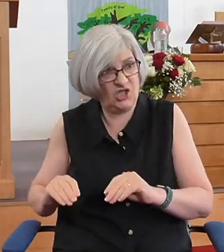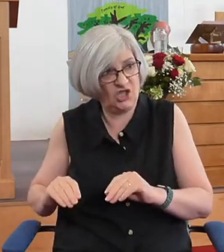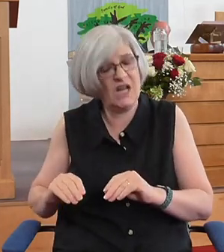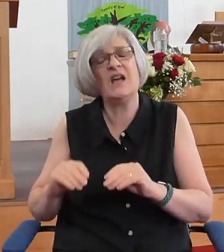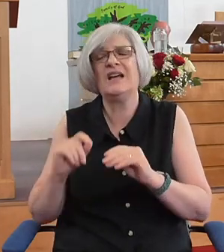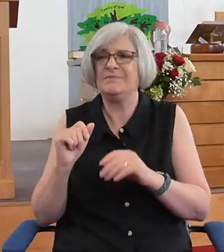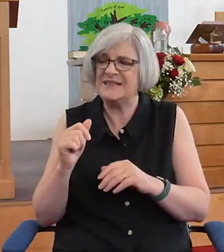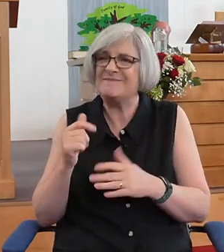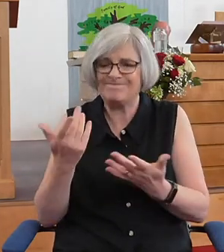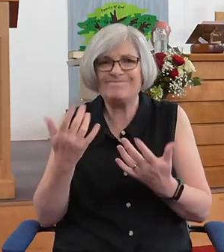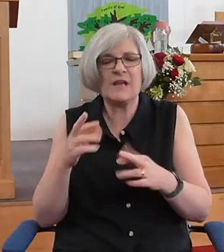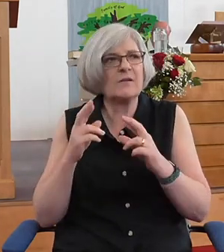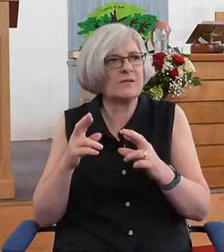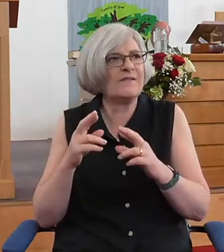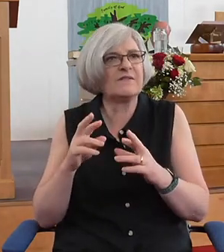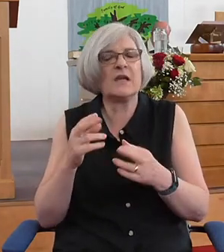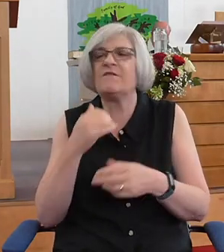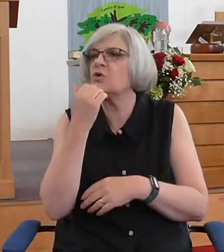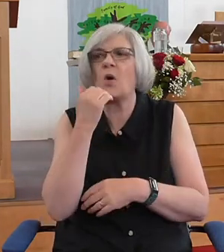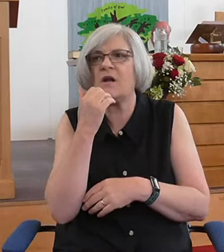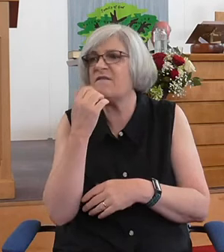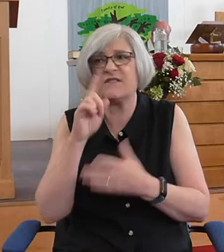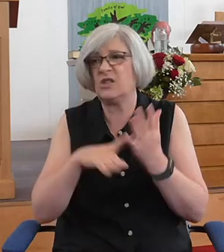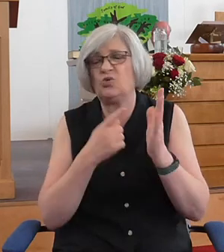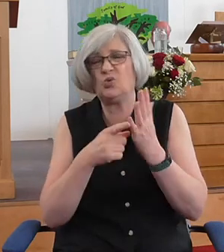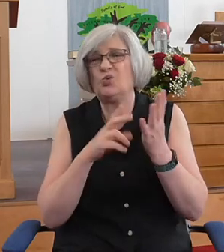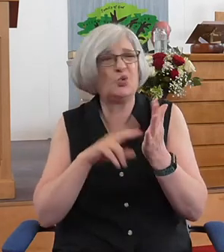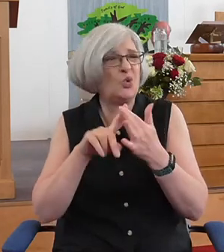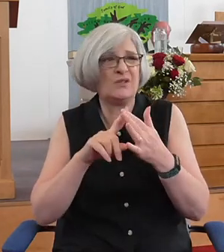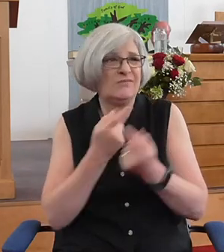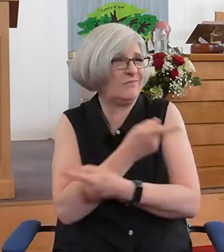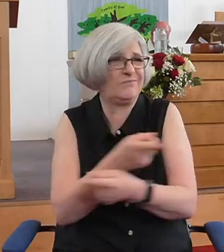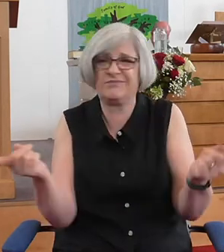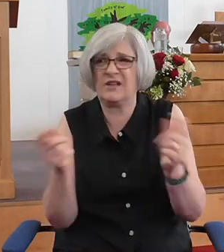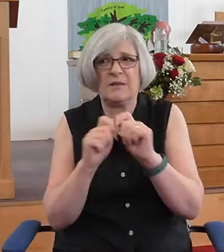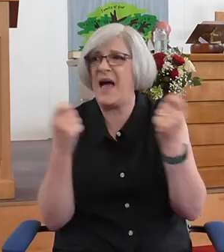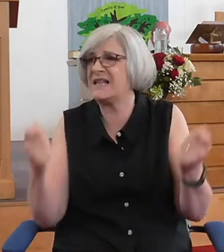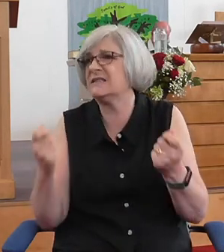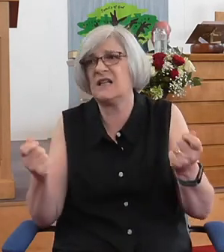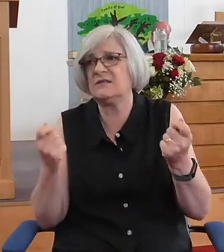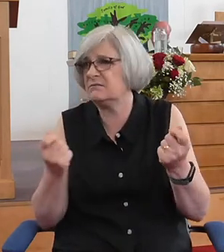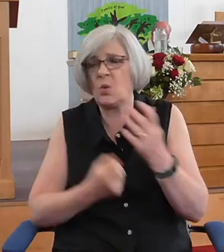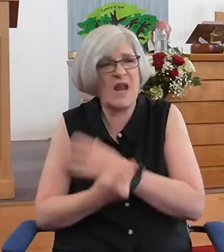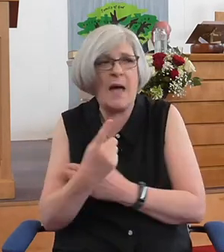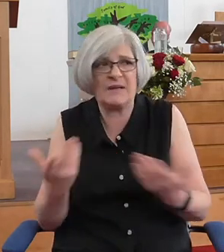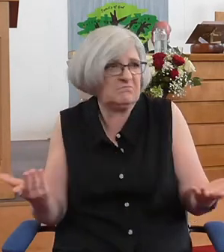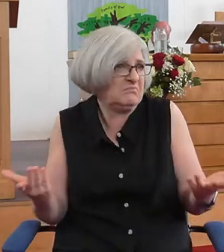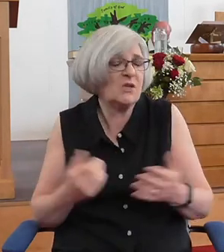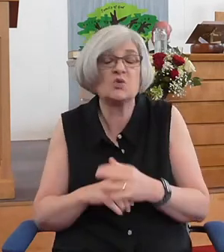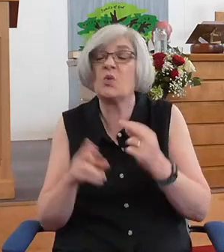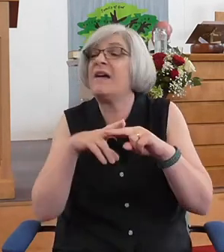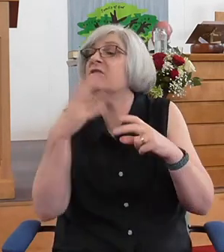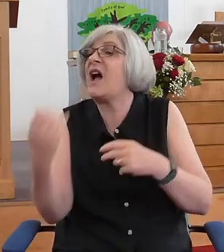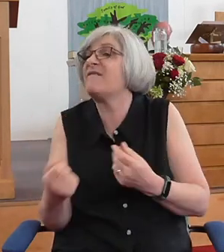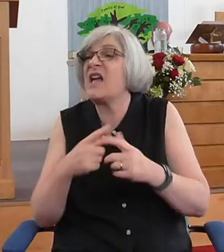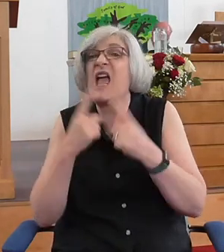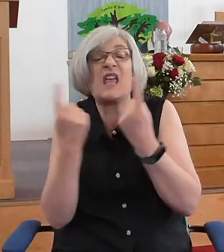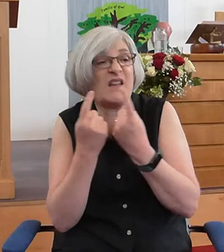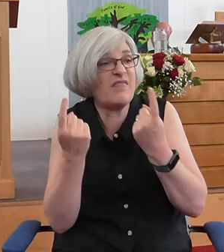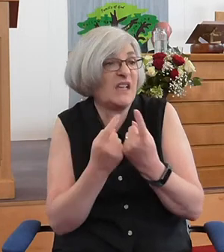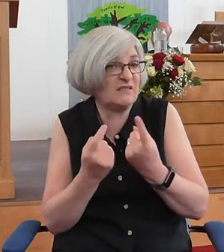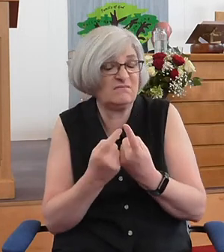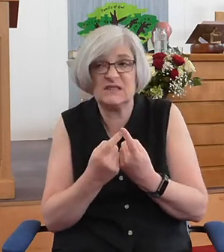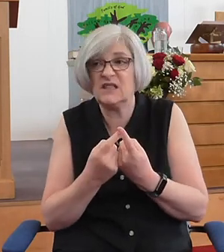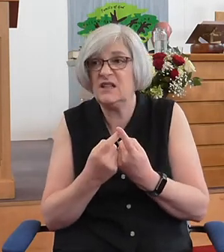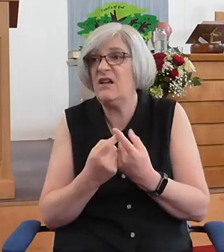or two more now. If there's not enough, then the Clarion, that issue just won't happen. So if you have anything at all